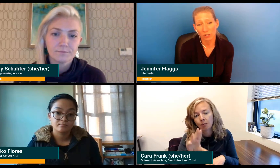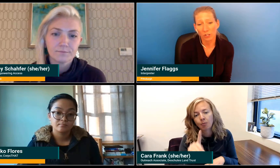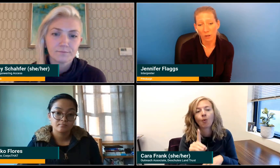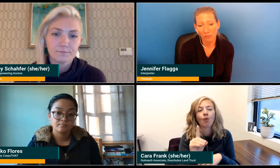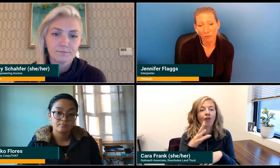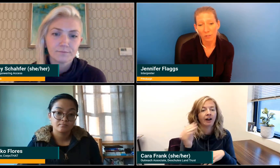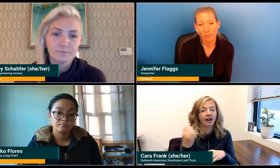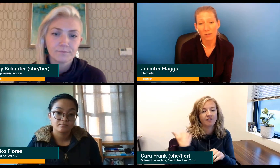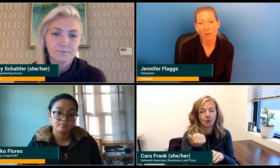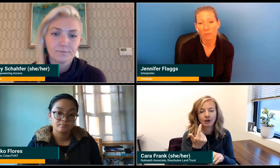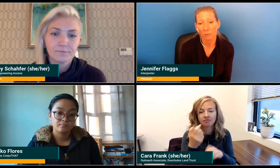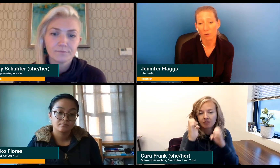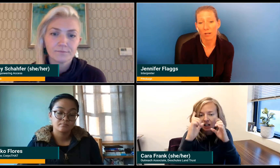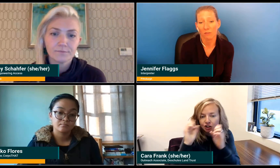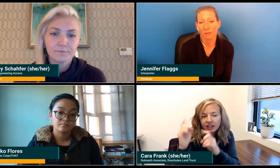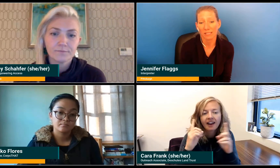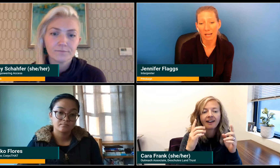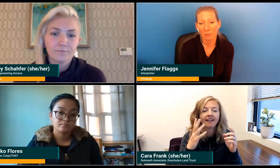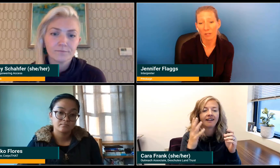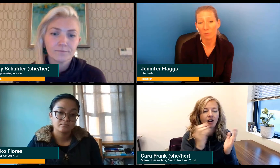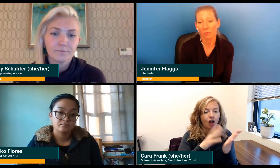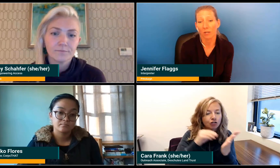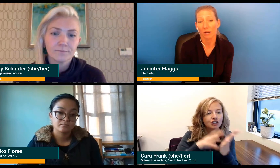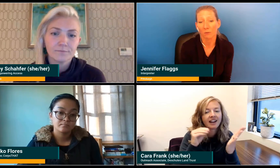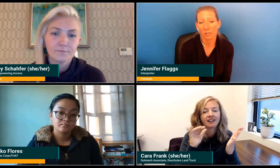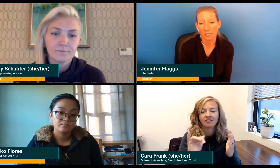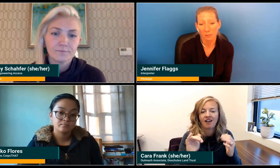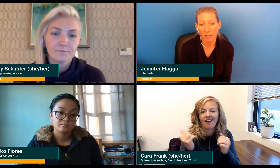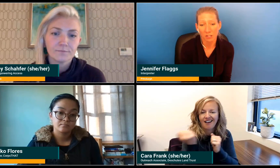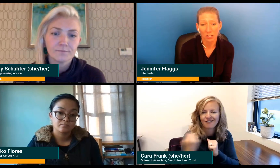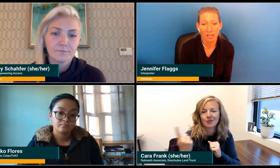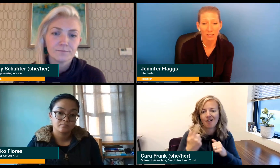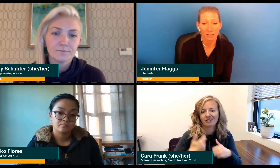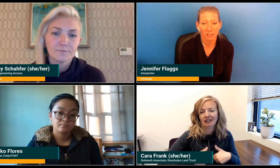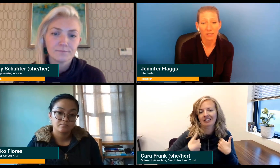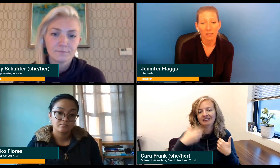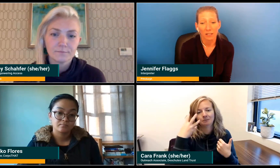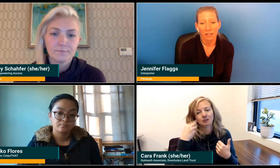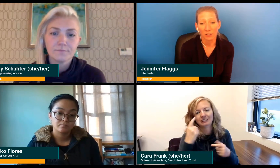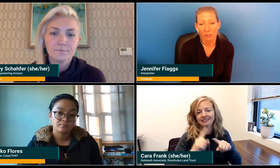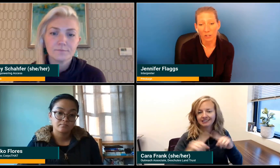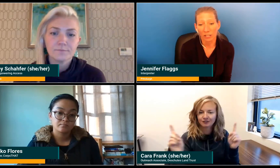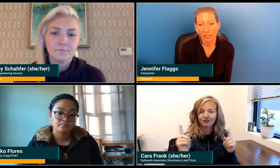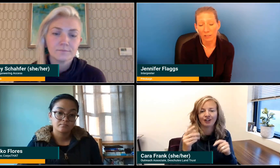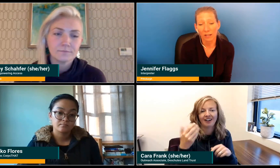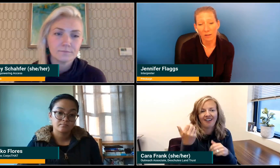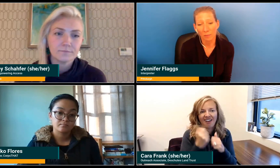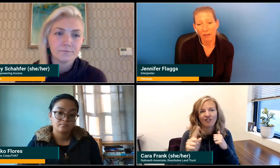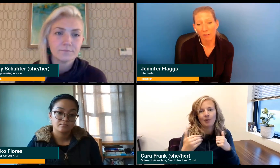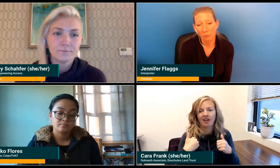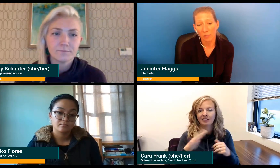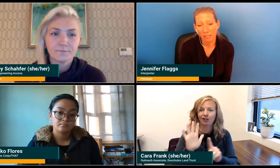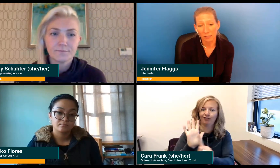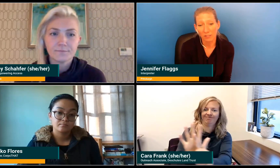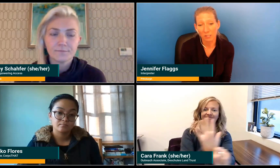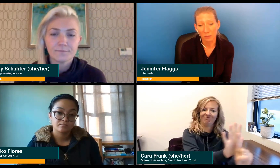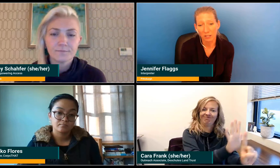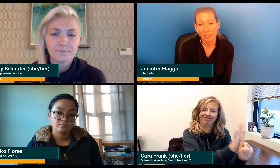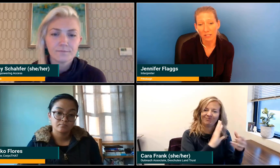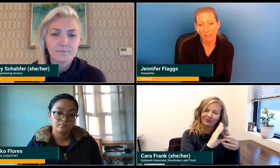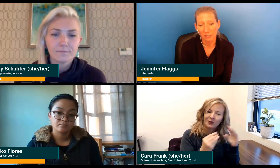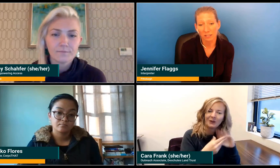culture too. Everyone's on board. Everybody's got to be on board. Everyone needs to be educated and learning and about everyone's